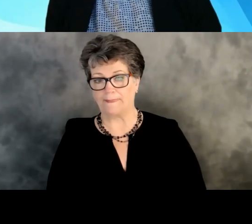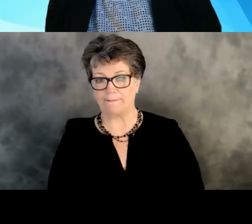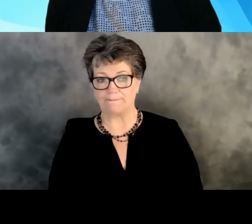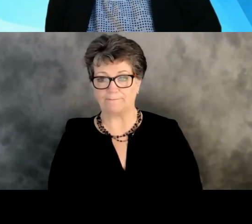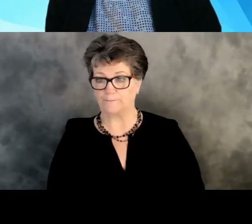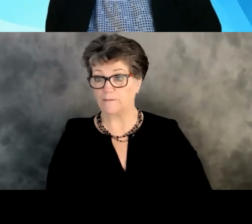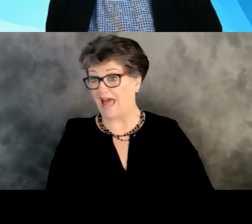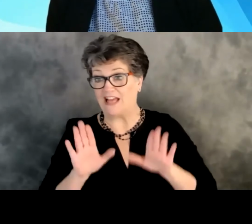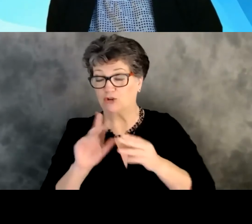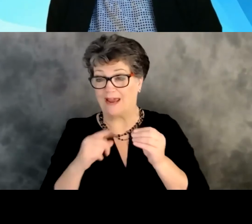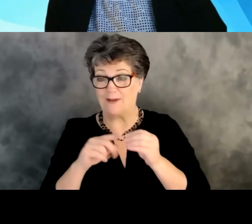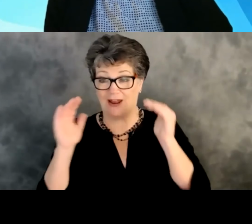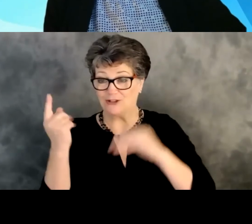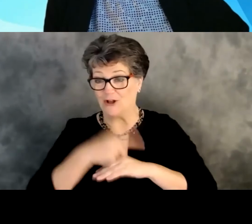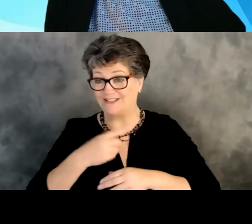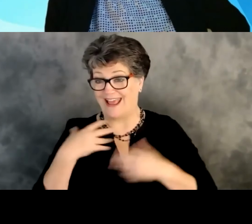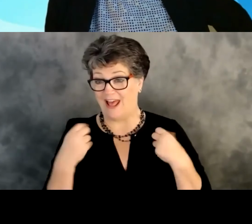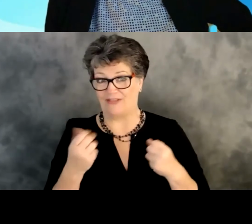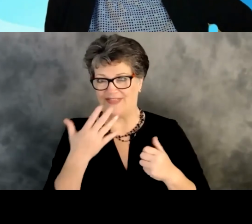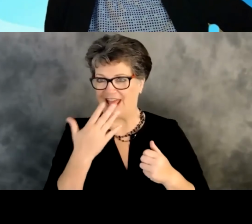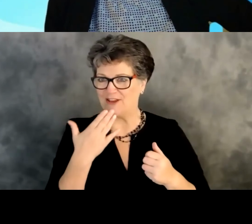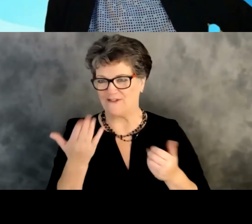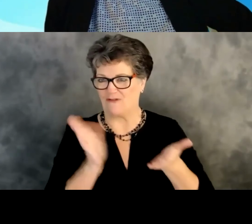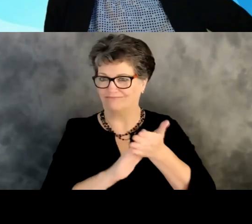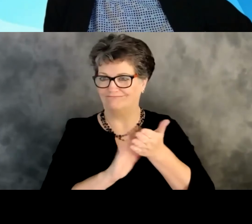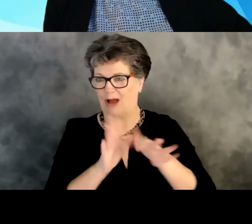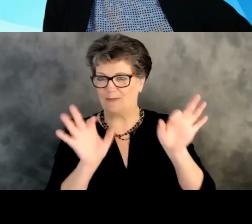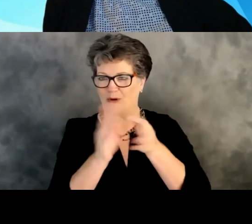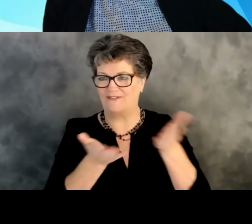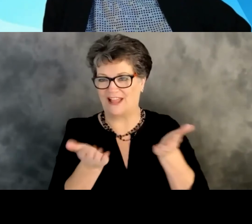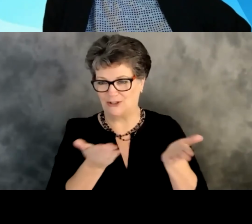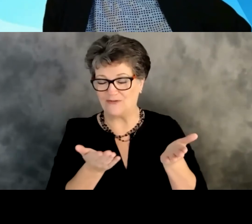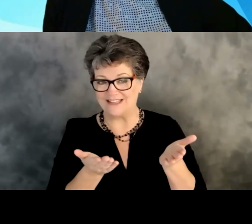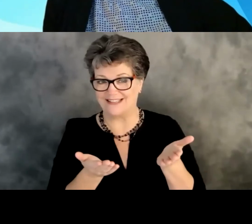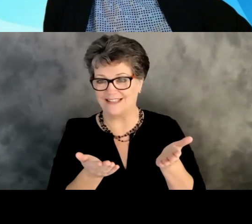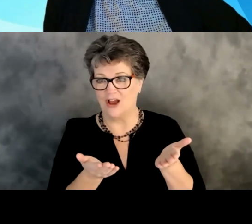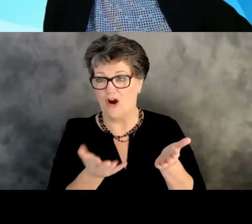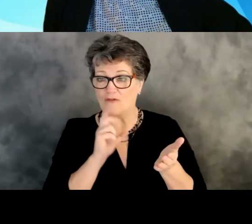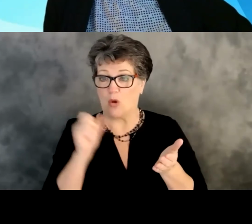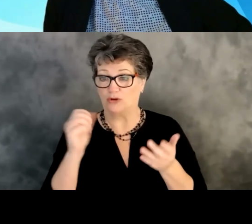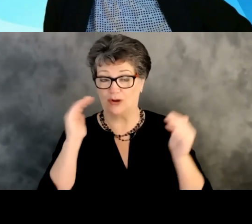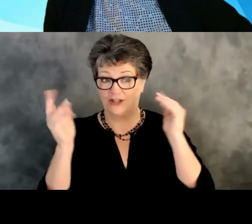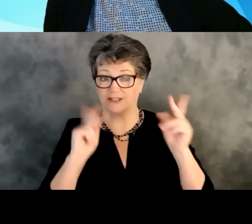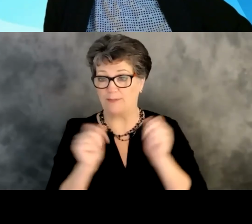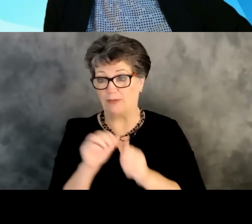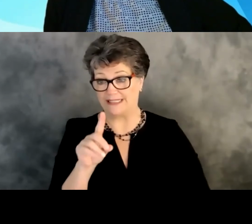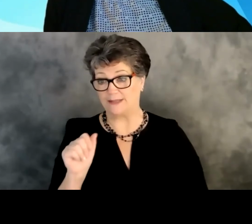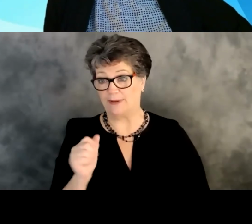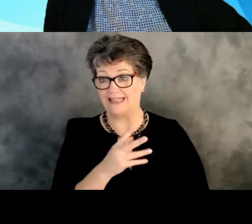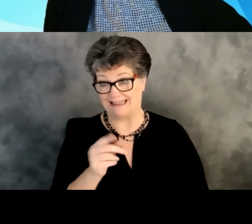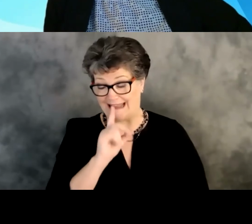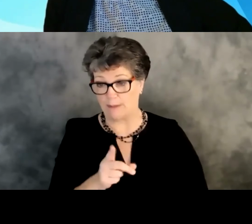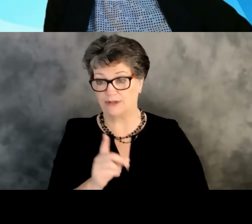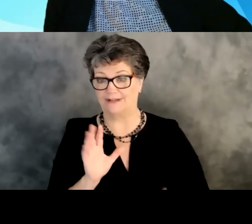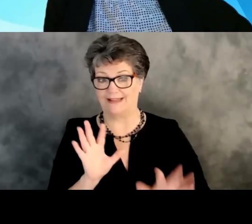And that's great about Adult Day Health. Thank you for the shout out for how important that service is for older adults, people with disabilities, and absolutely